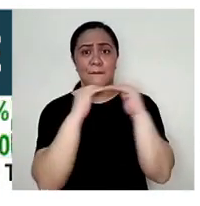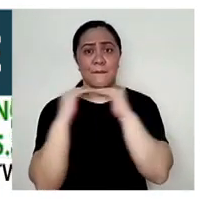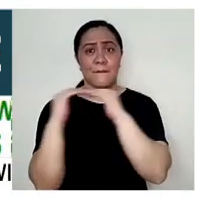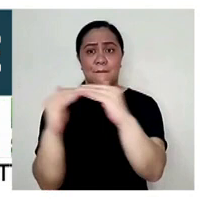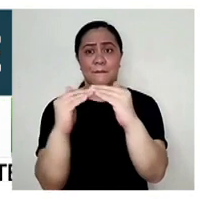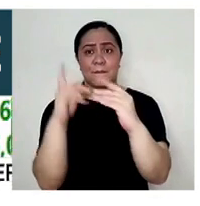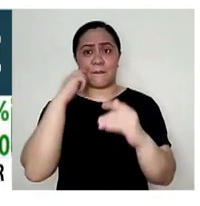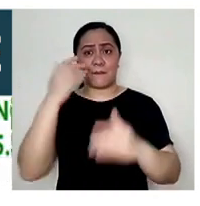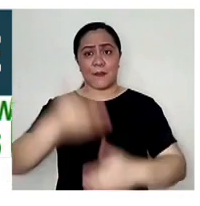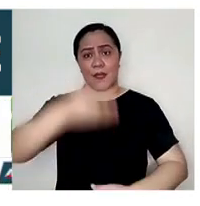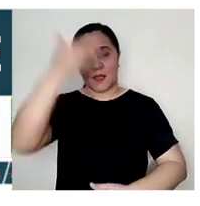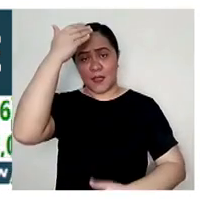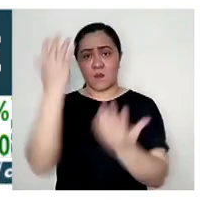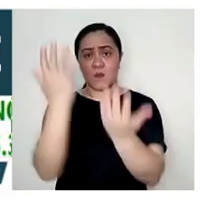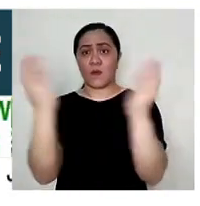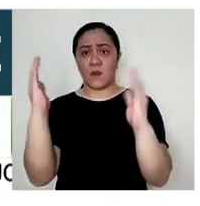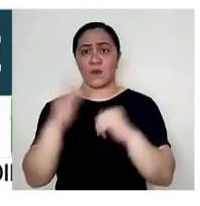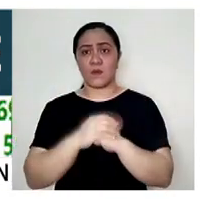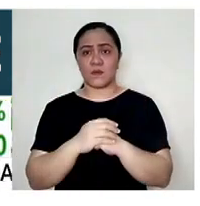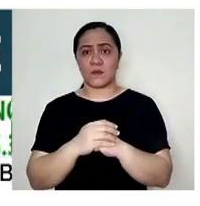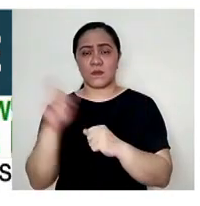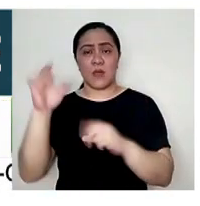first. But if you have a president who says